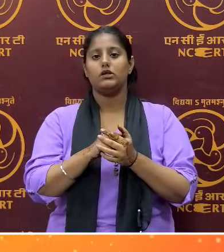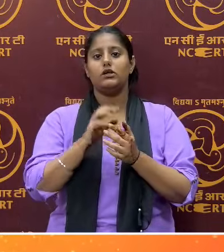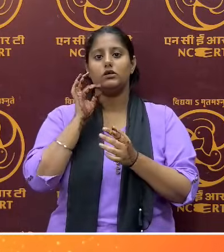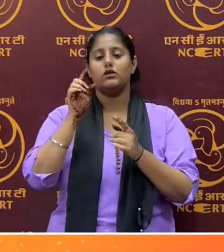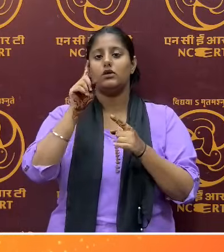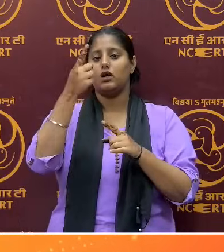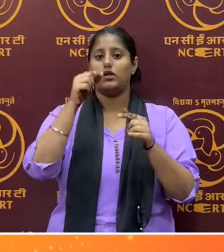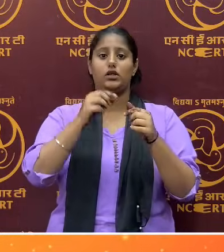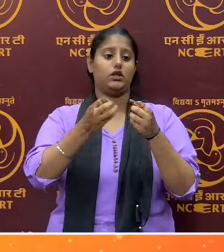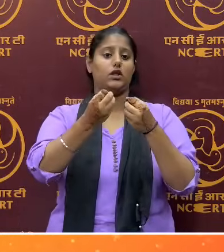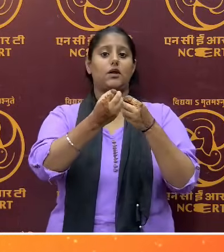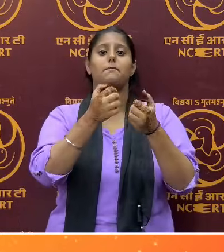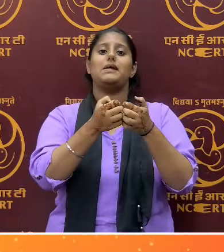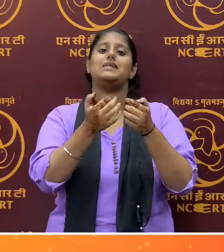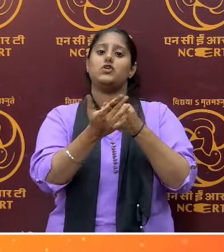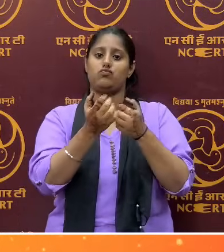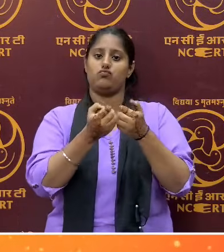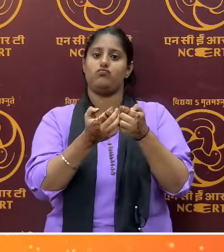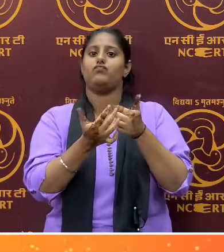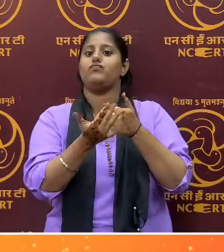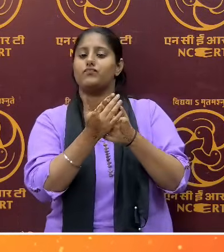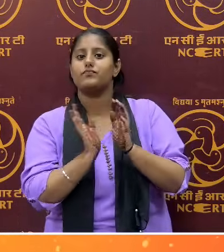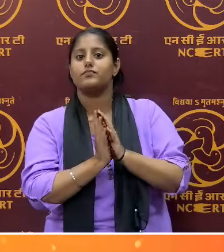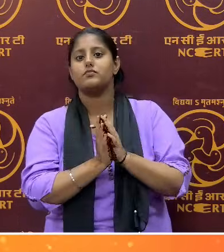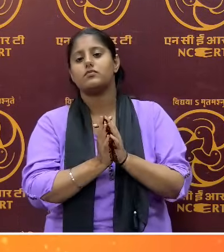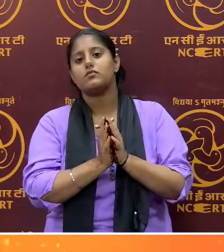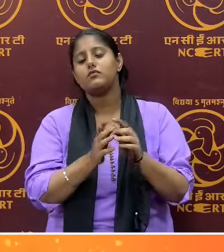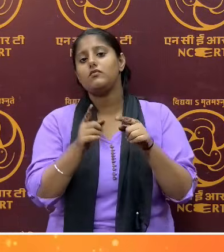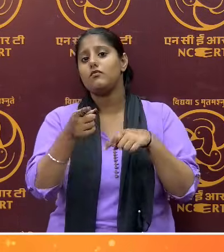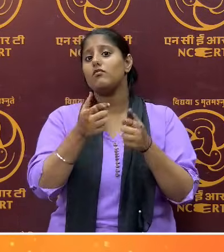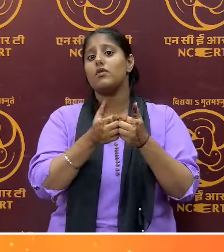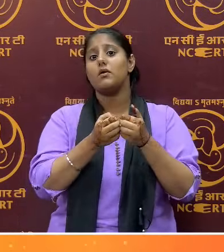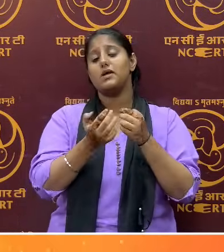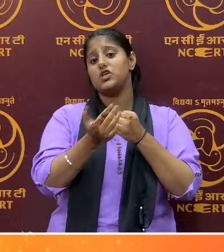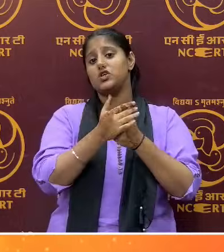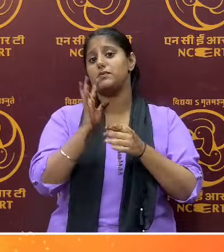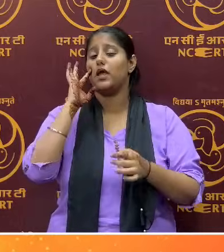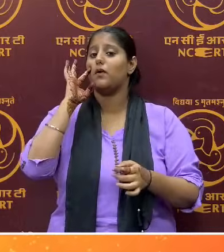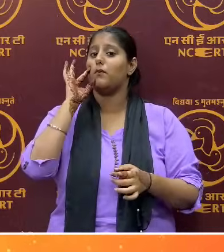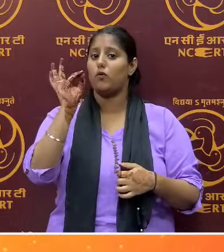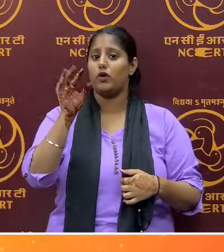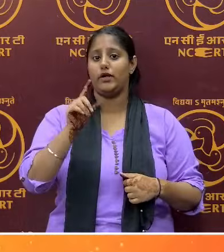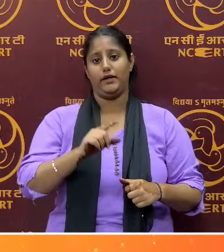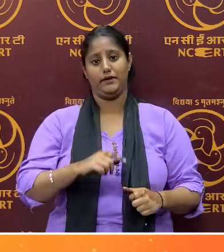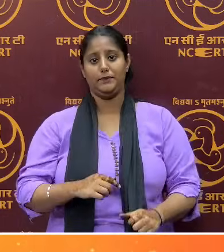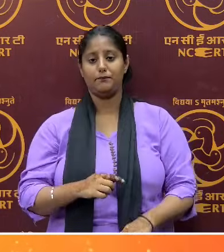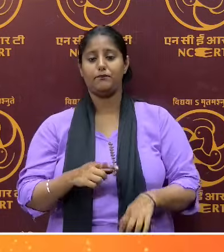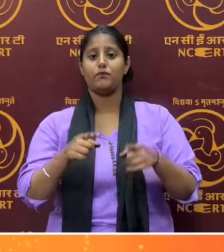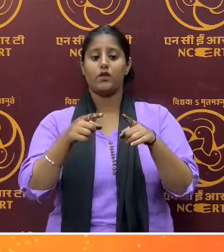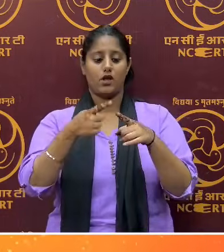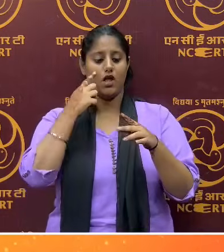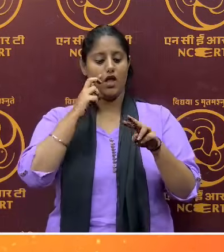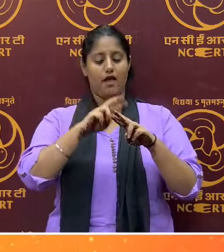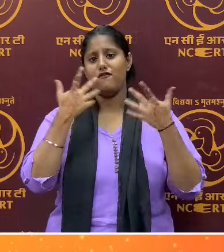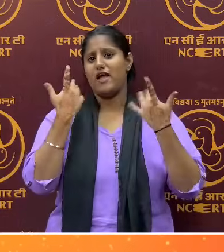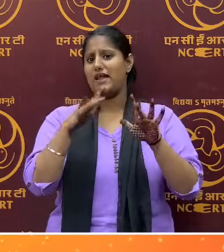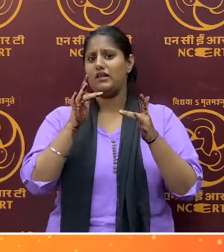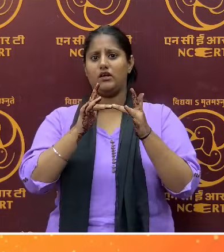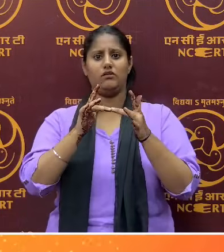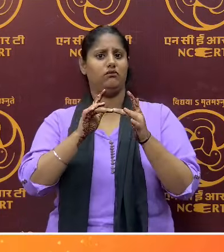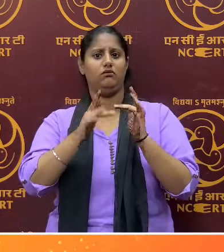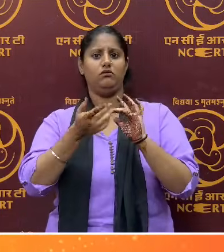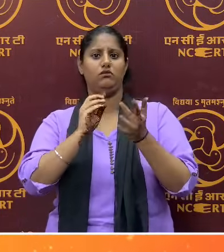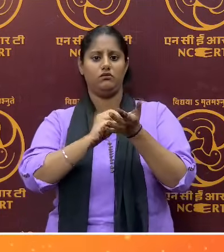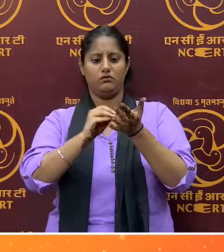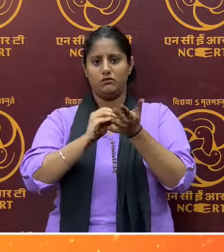a notification. Okay. A notification is play very critical role here in this, because like whatever the workflow we have for the